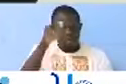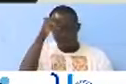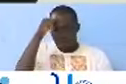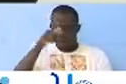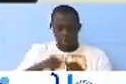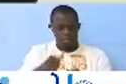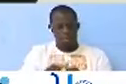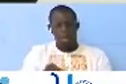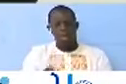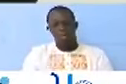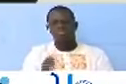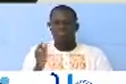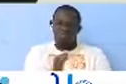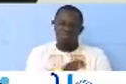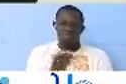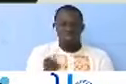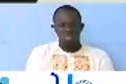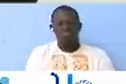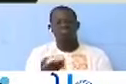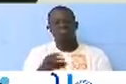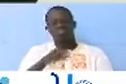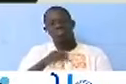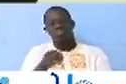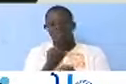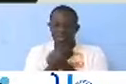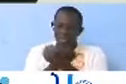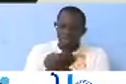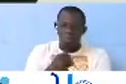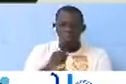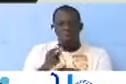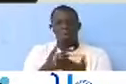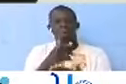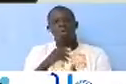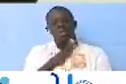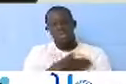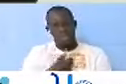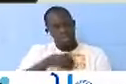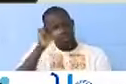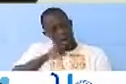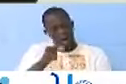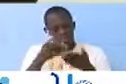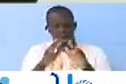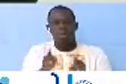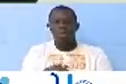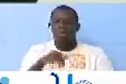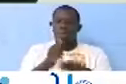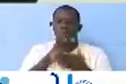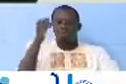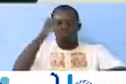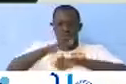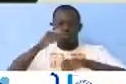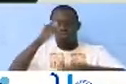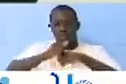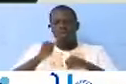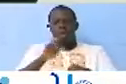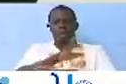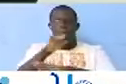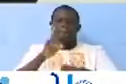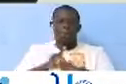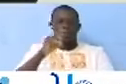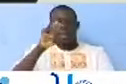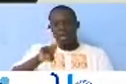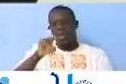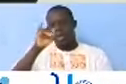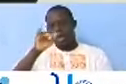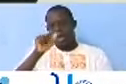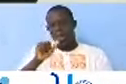point either detained or maltreated, tortured at the NIA, and you observed it. Ani mo koten jamal me alonko dolbe je ite hakiloti mudan wala